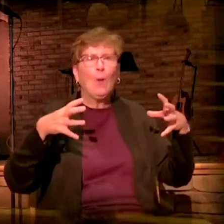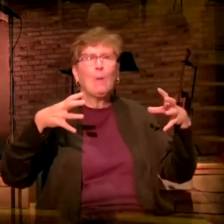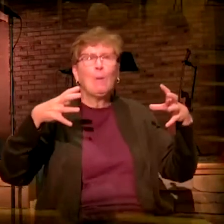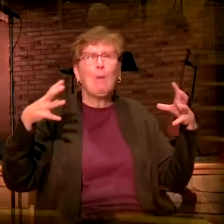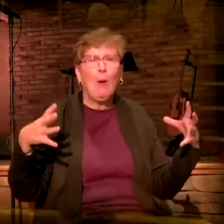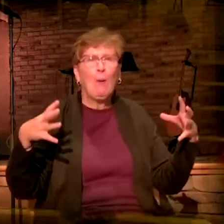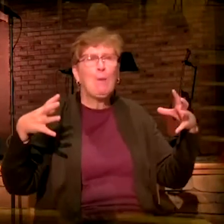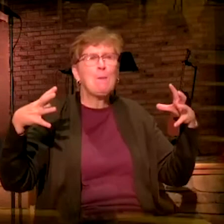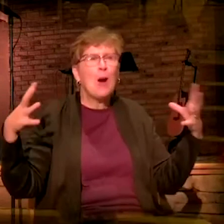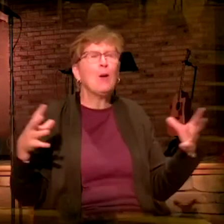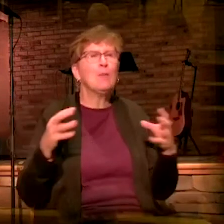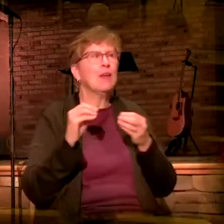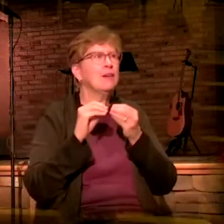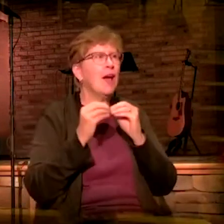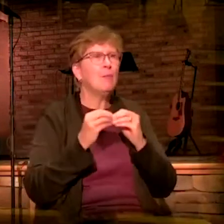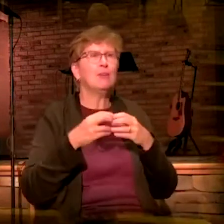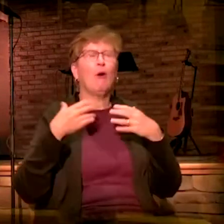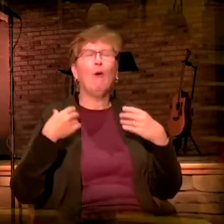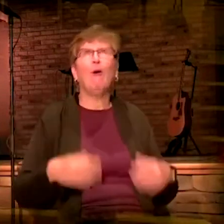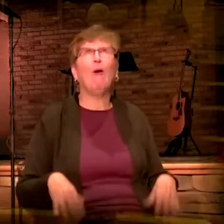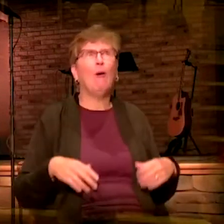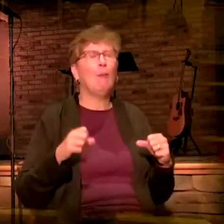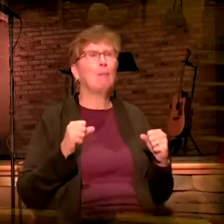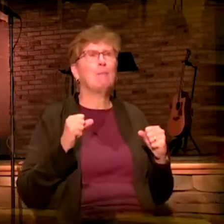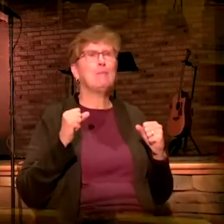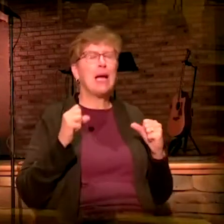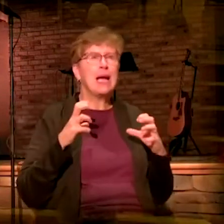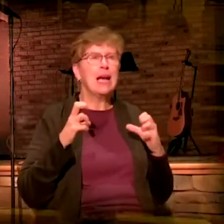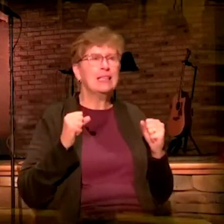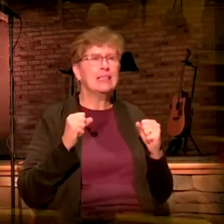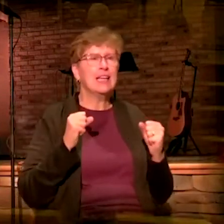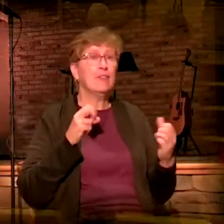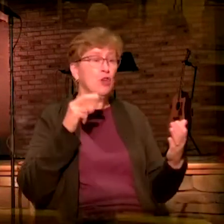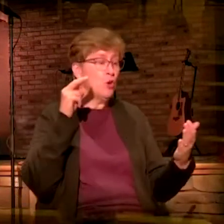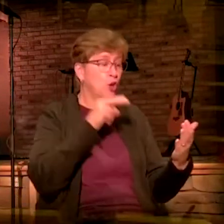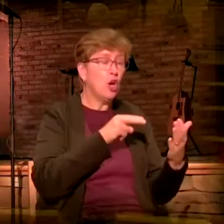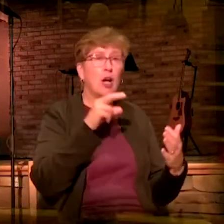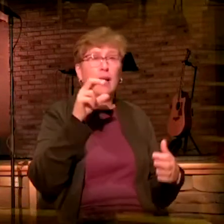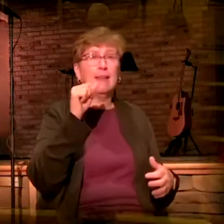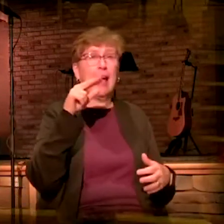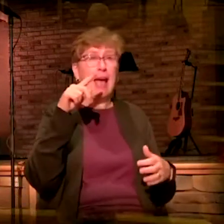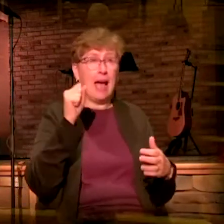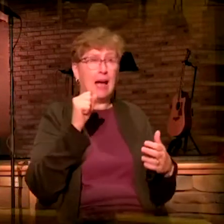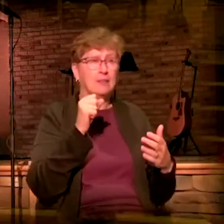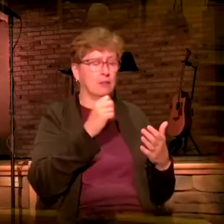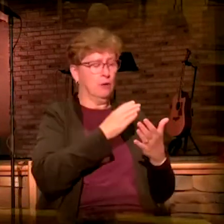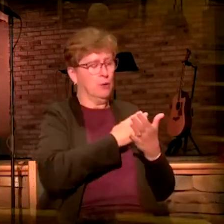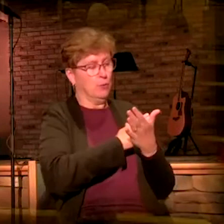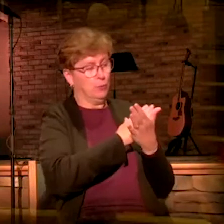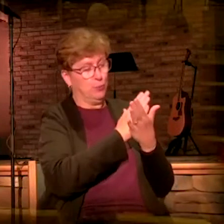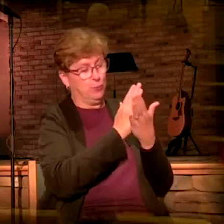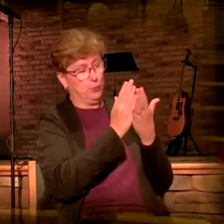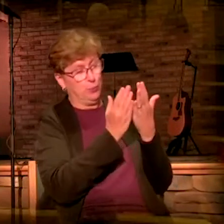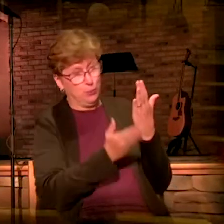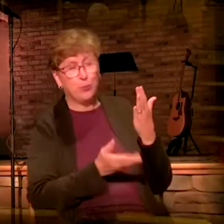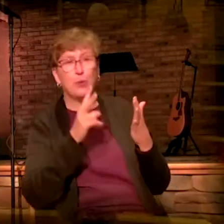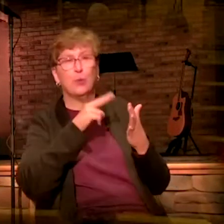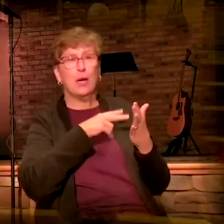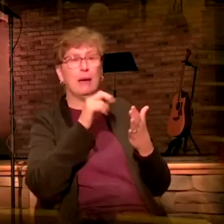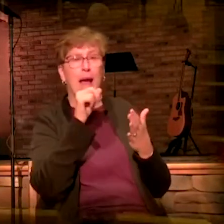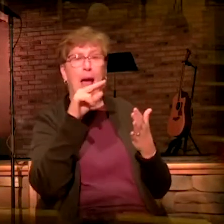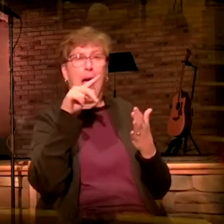astounding. But if you go through the book of Acts, if you begin actually in the Gospels, and you go through the book of Acts, you see a bunch